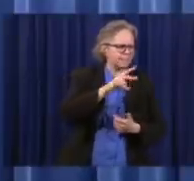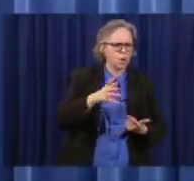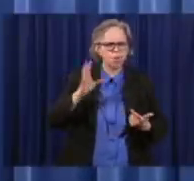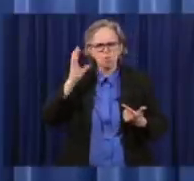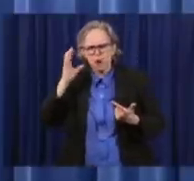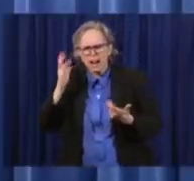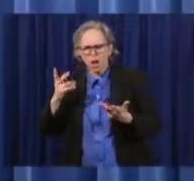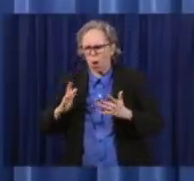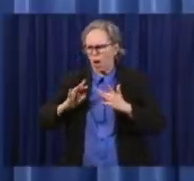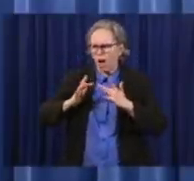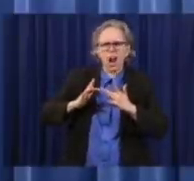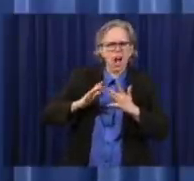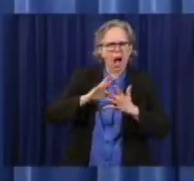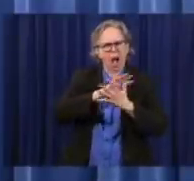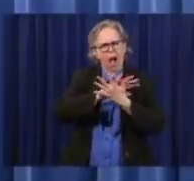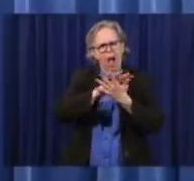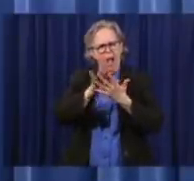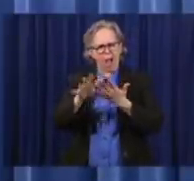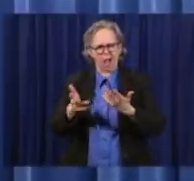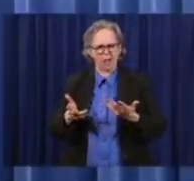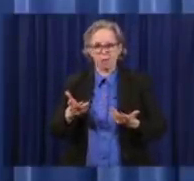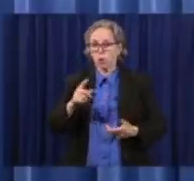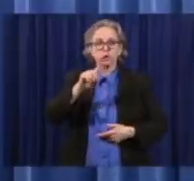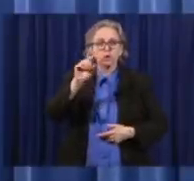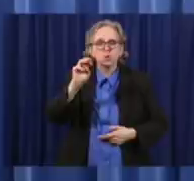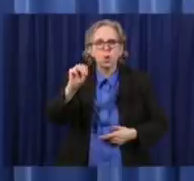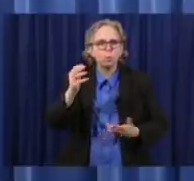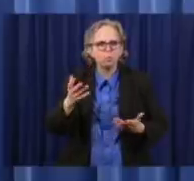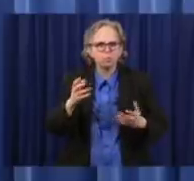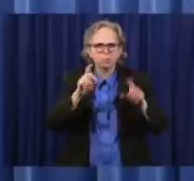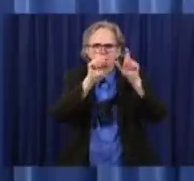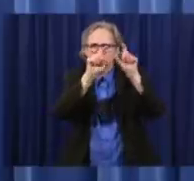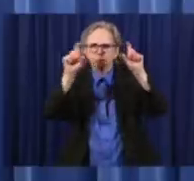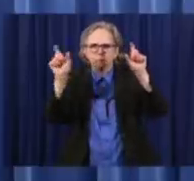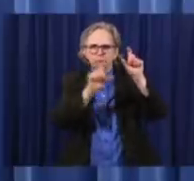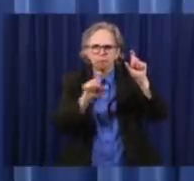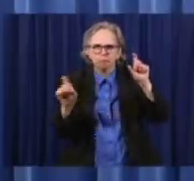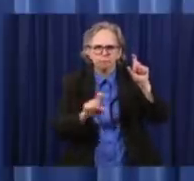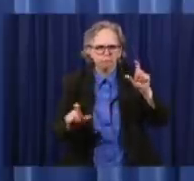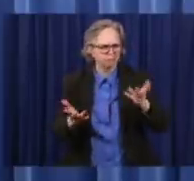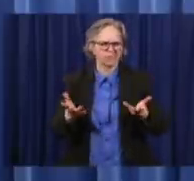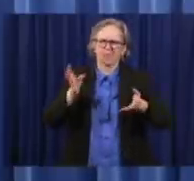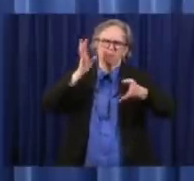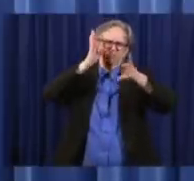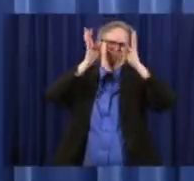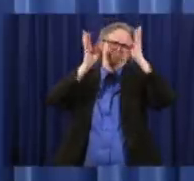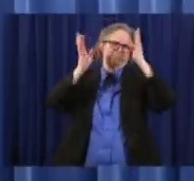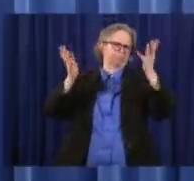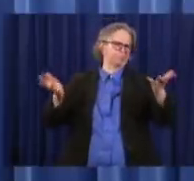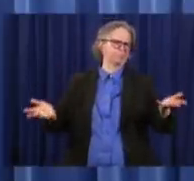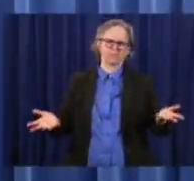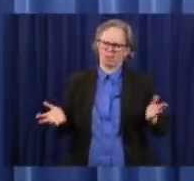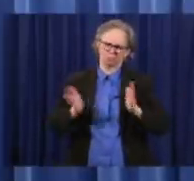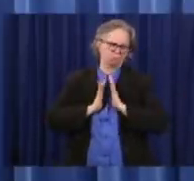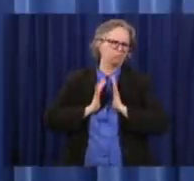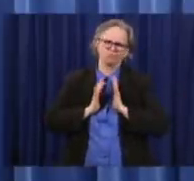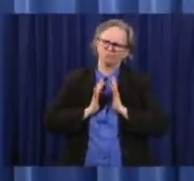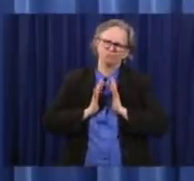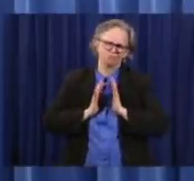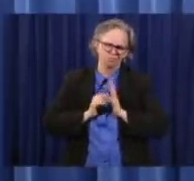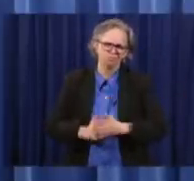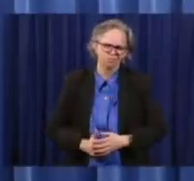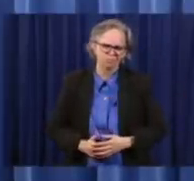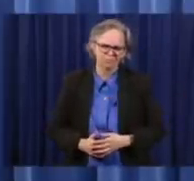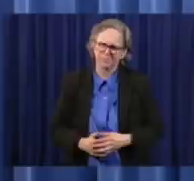internet, they've done it through Zoom, all kinds of ways, and so it's a